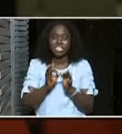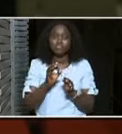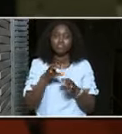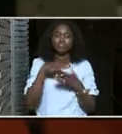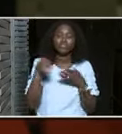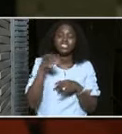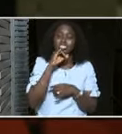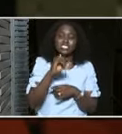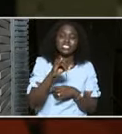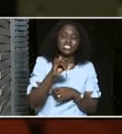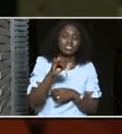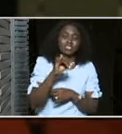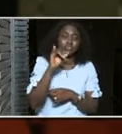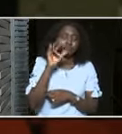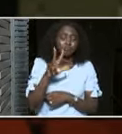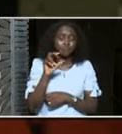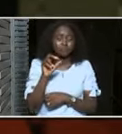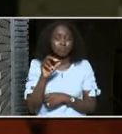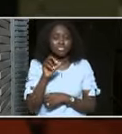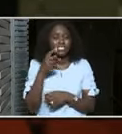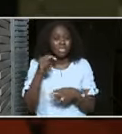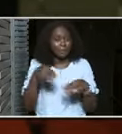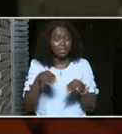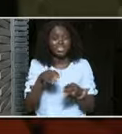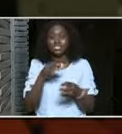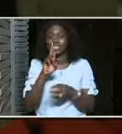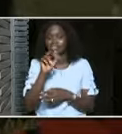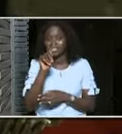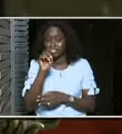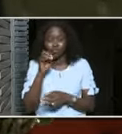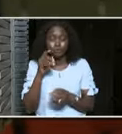the official rate, so the market rate is supposed to be